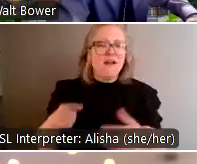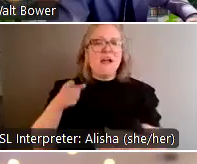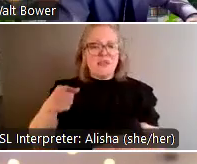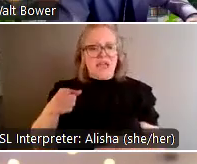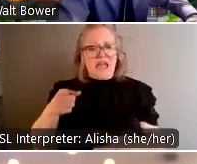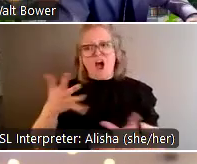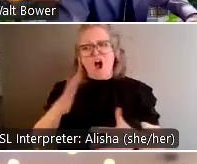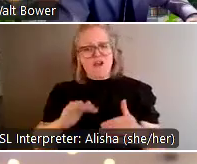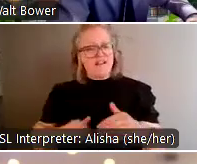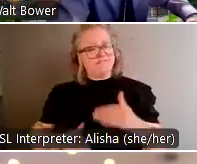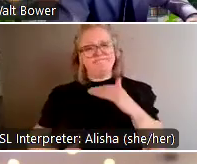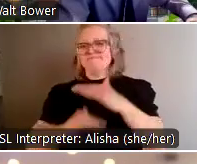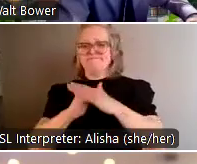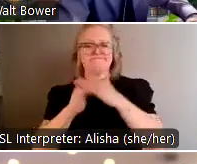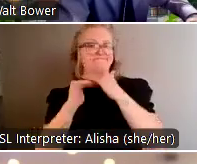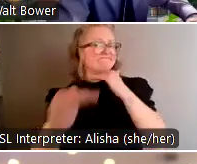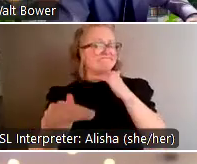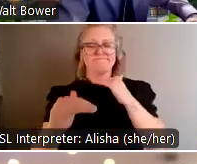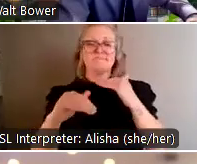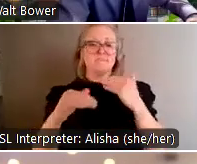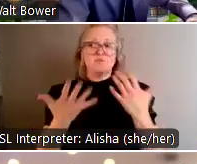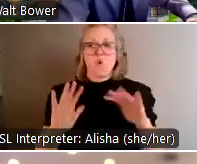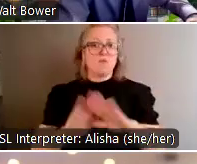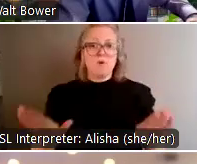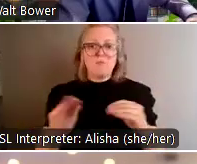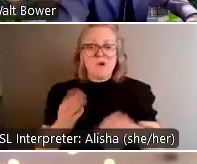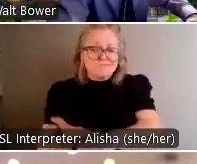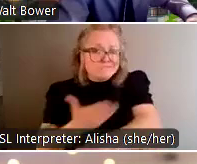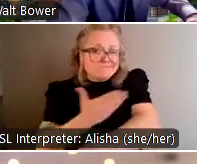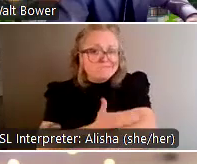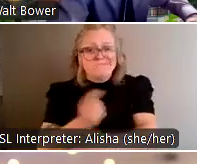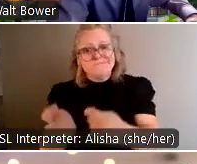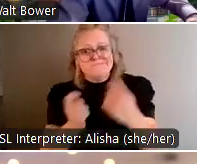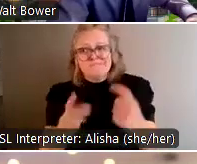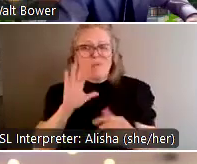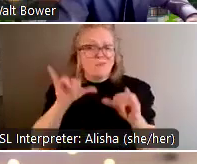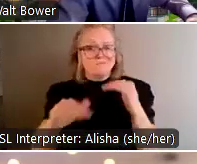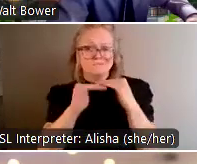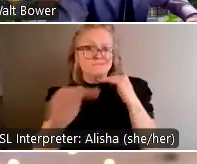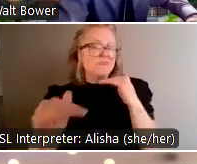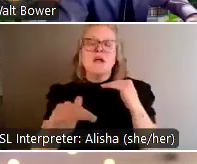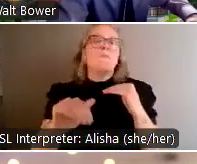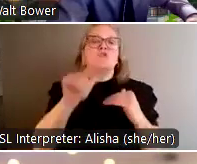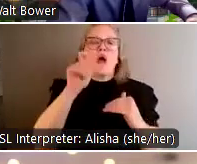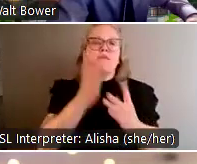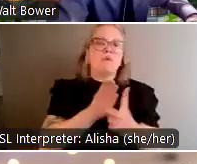baseline? And so there's several different factors, but you don't have to go through the acute to get the long-term care